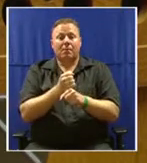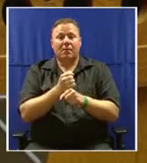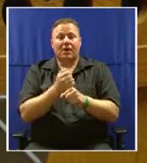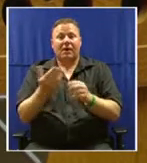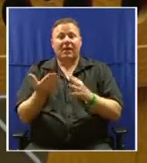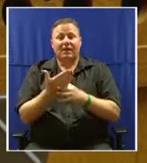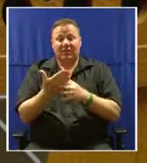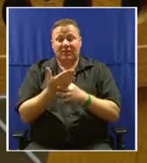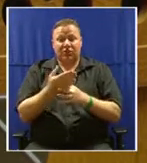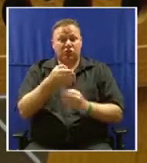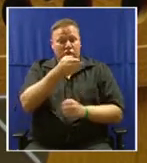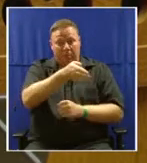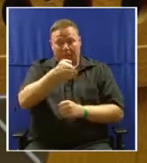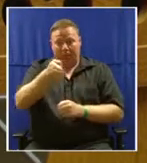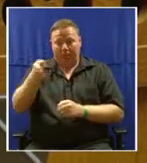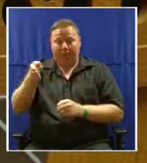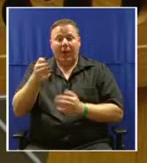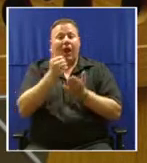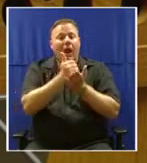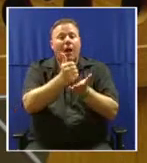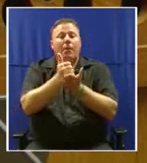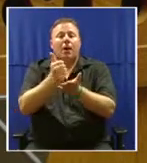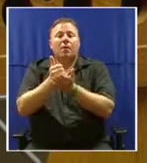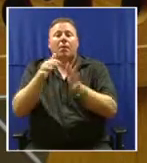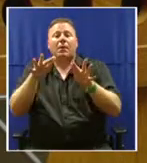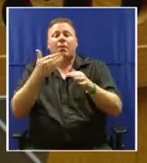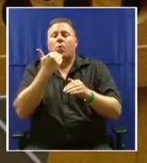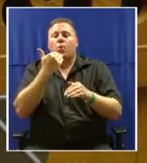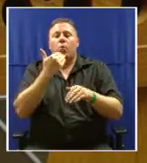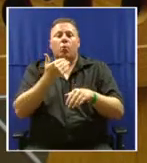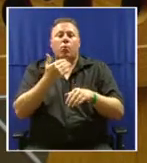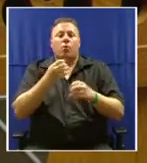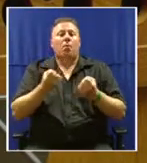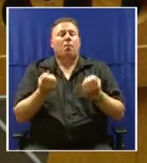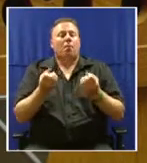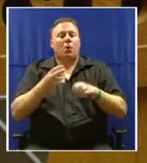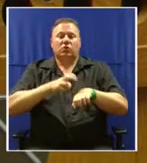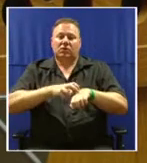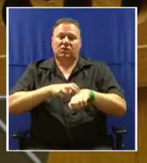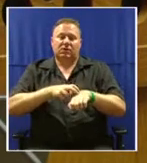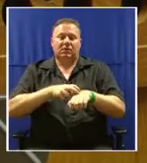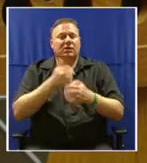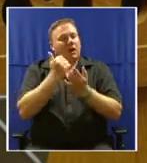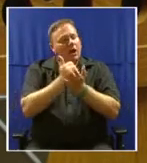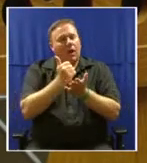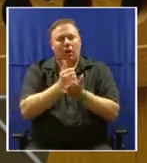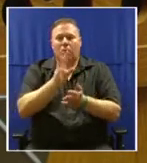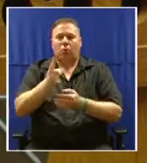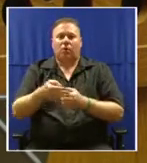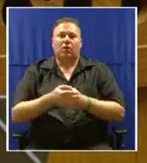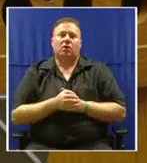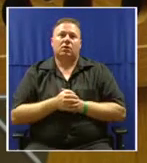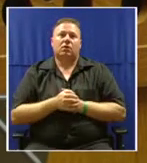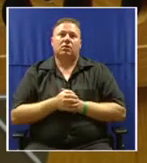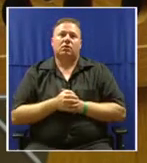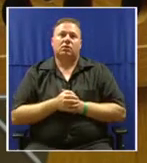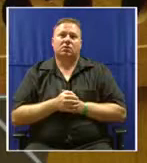relief to those who need it most. Now, fellow South Africans, just